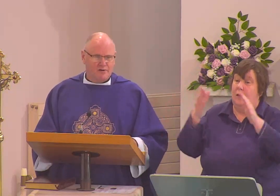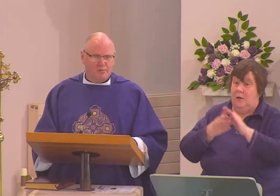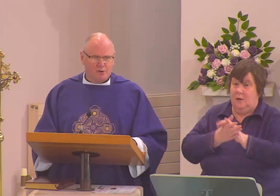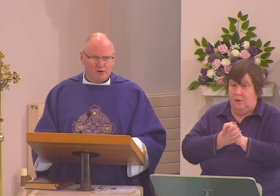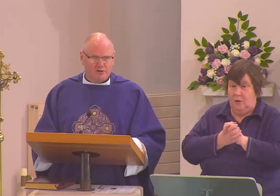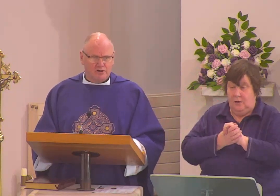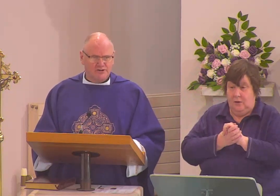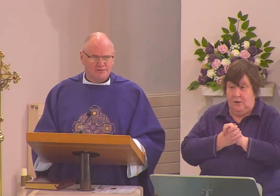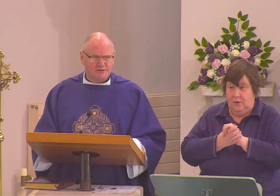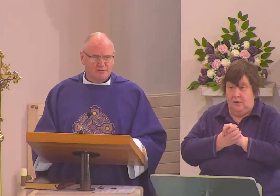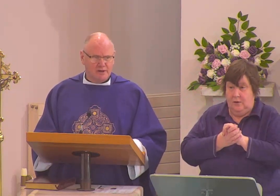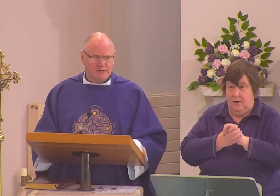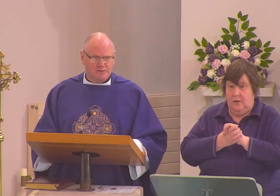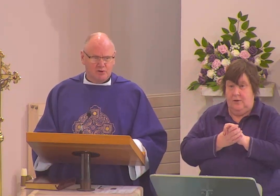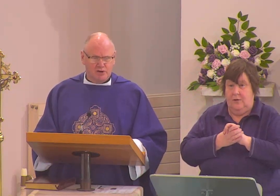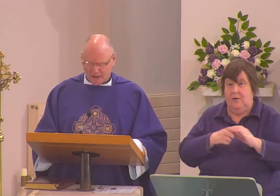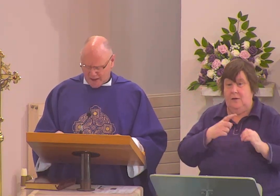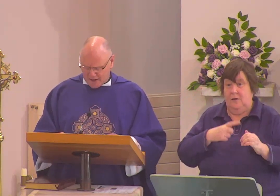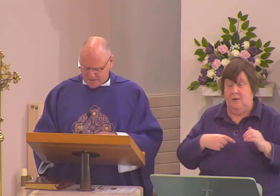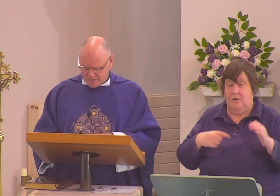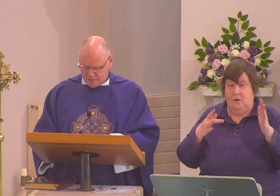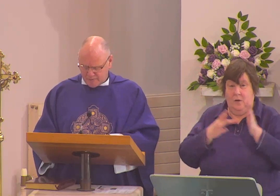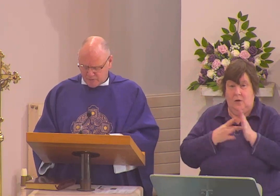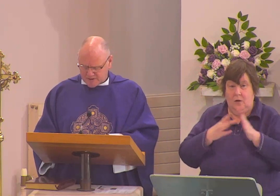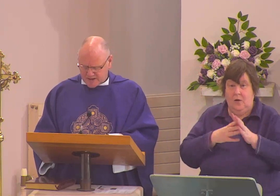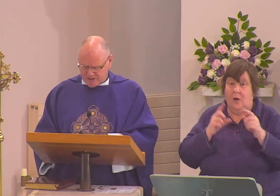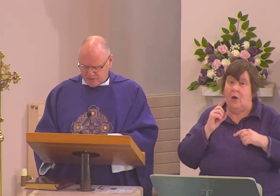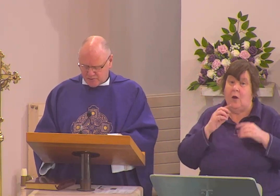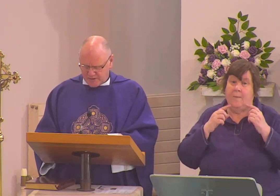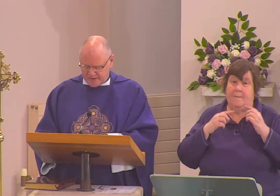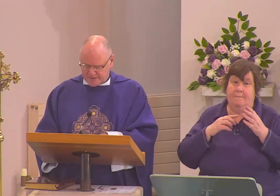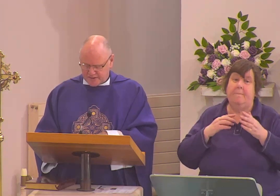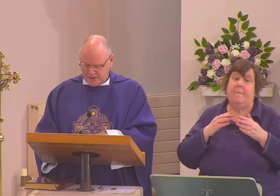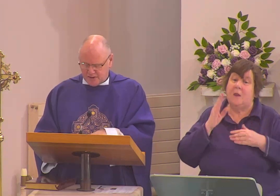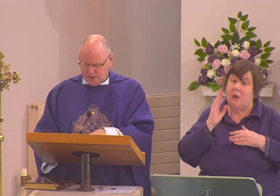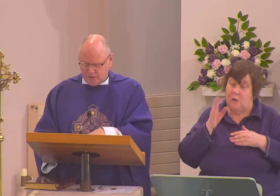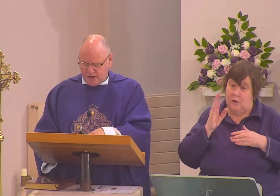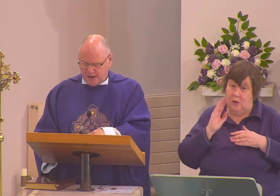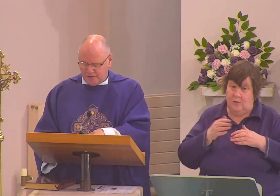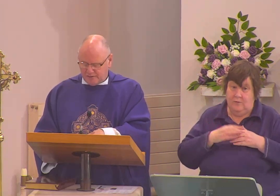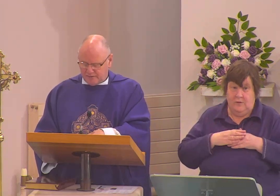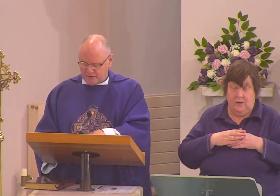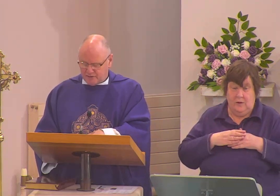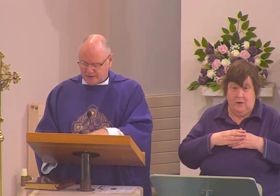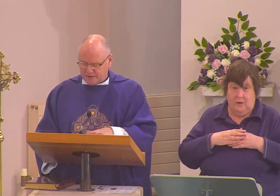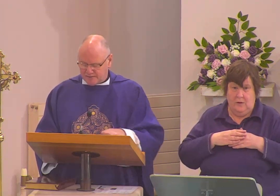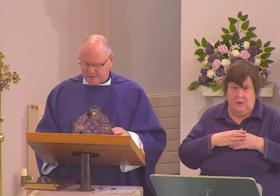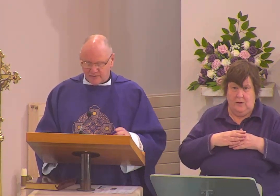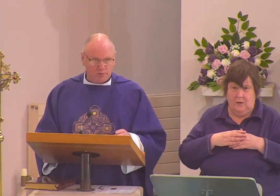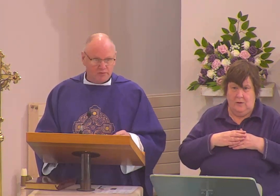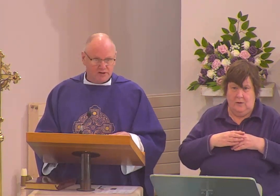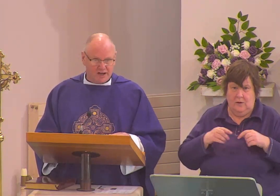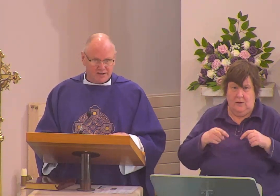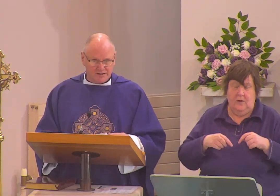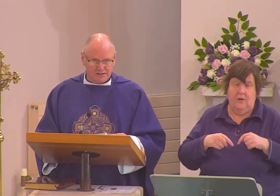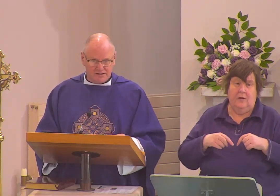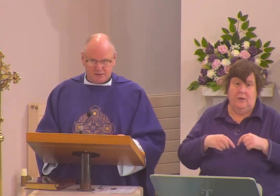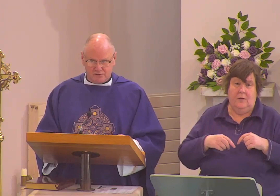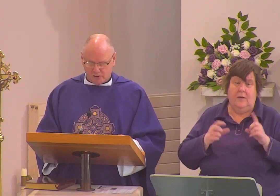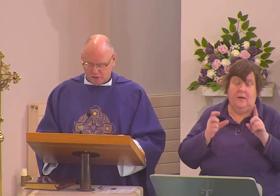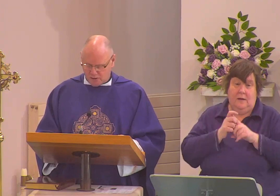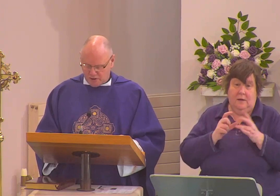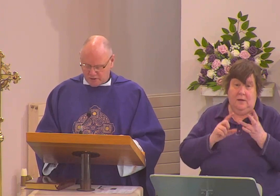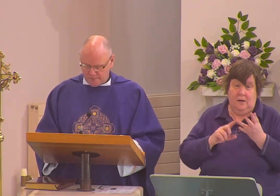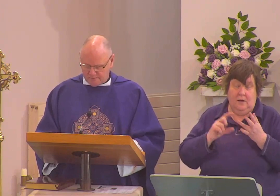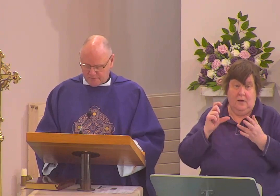very important announcements to make this morning. I ask for your full attention, please. We have directives from the Diocese